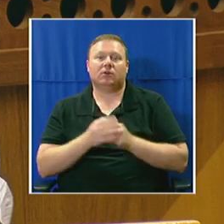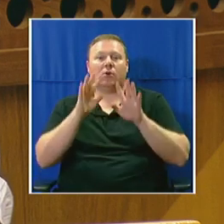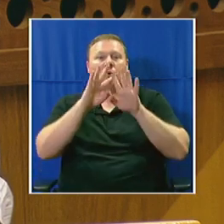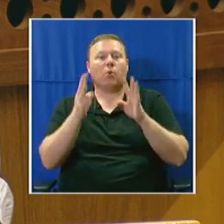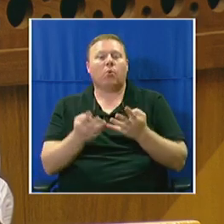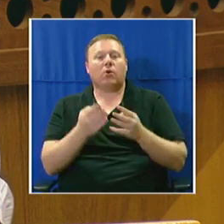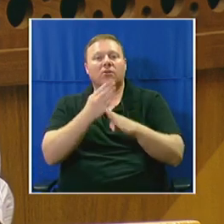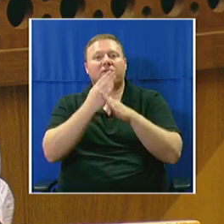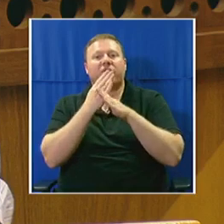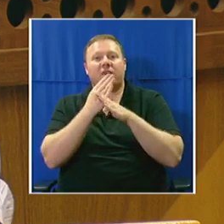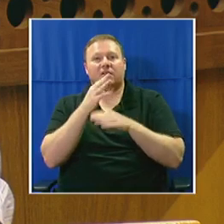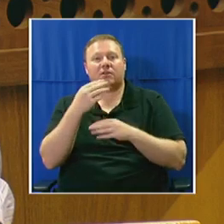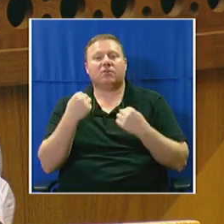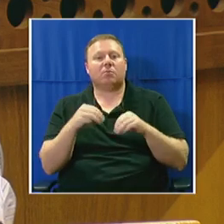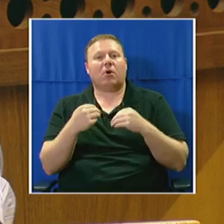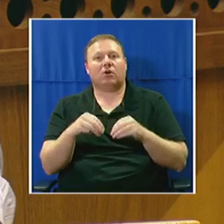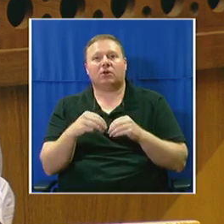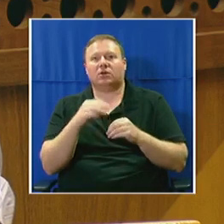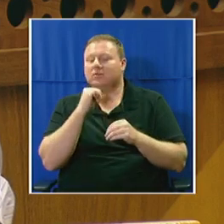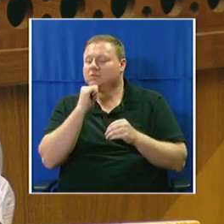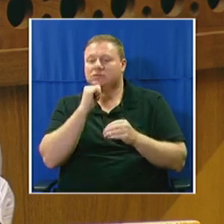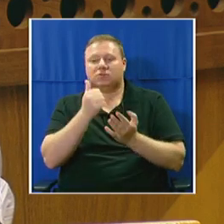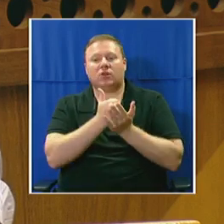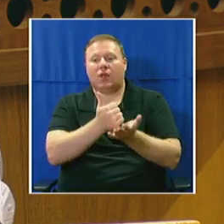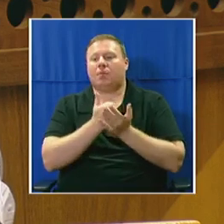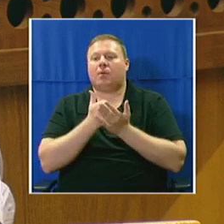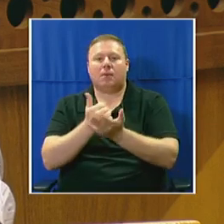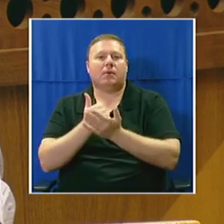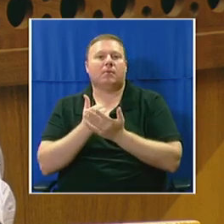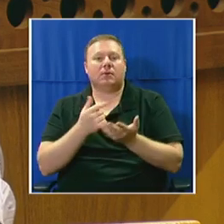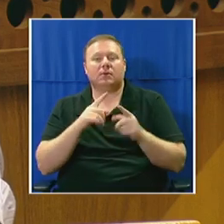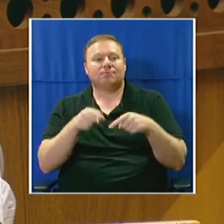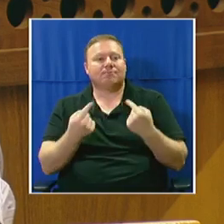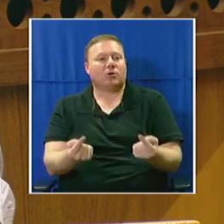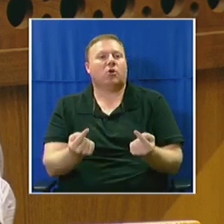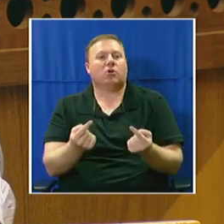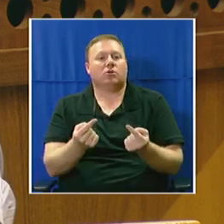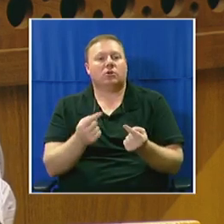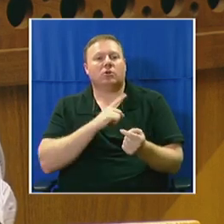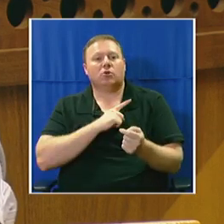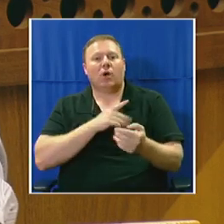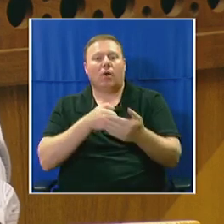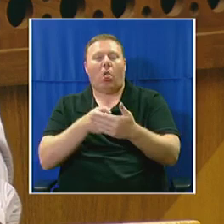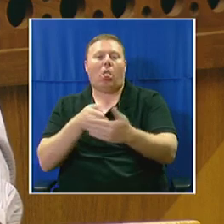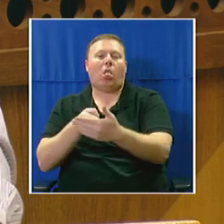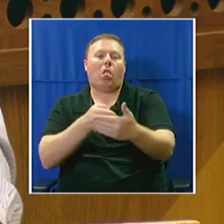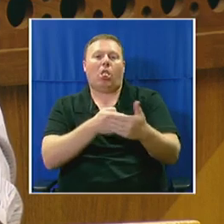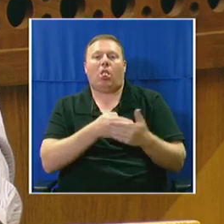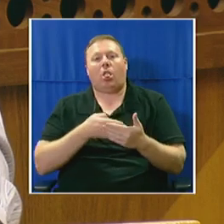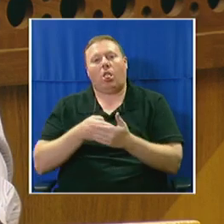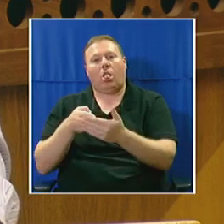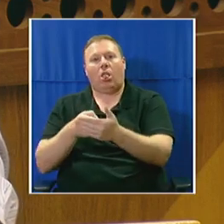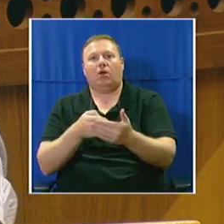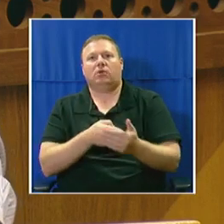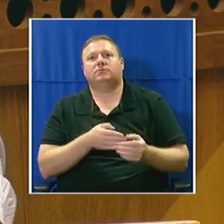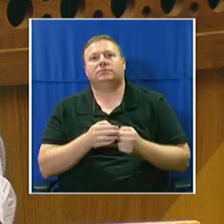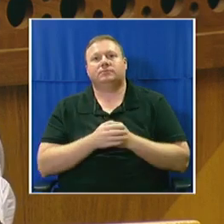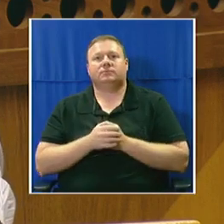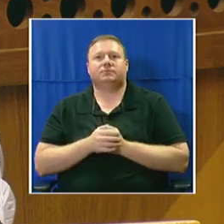water wing with our army a shadow of its potential and our requirements our defense industry is facing